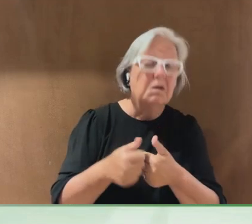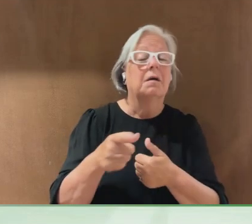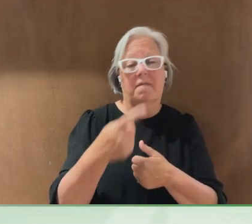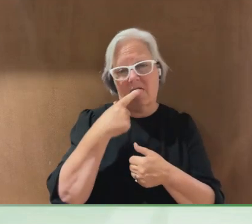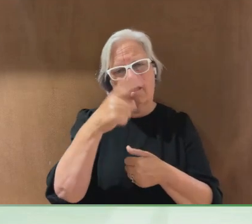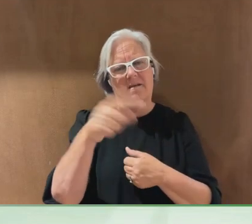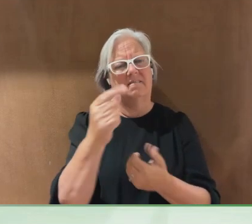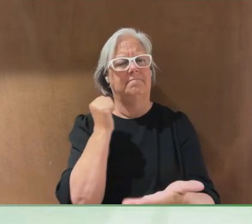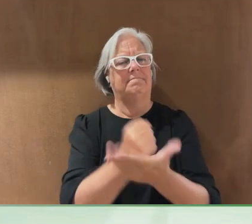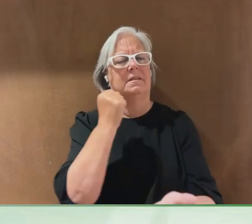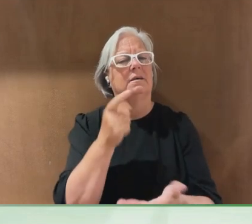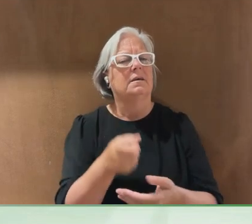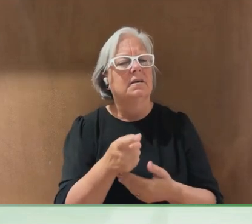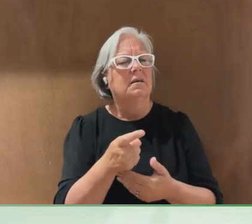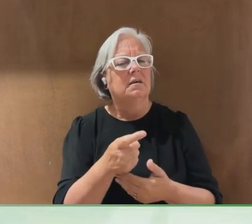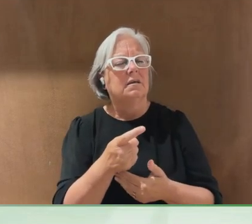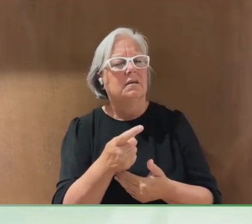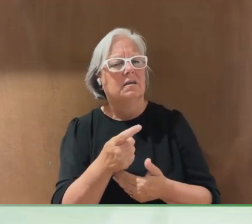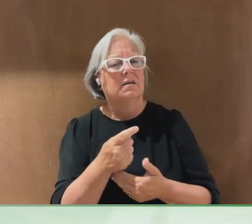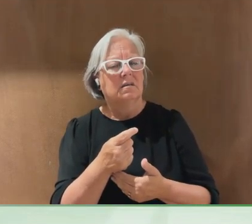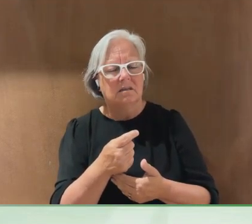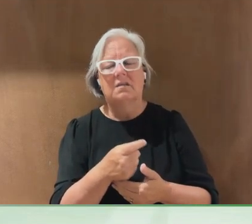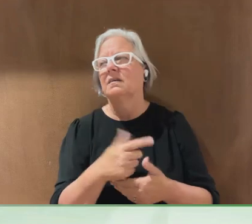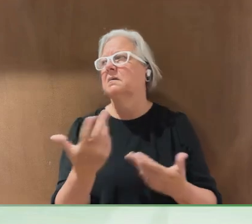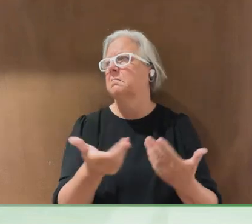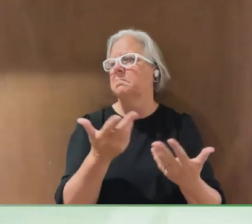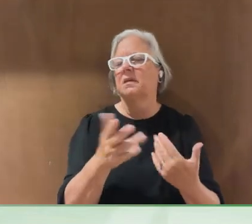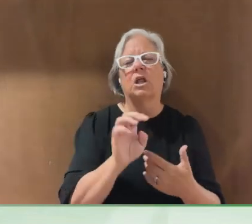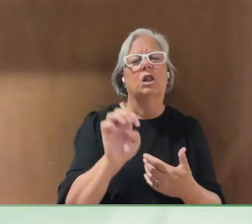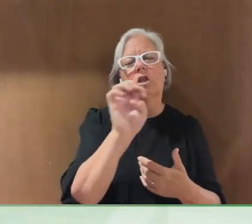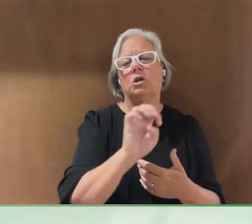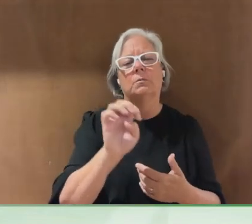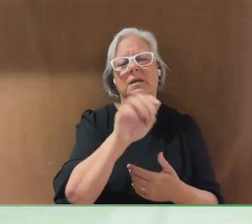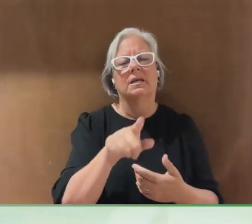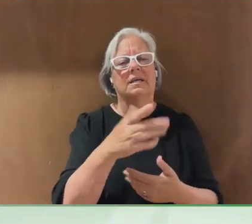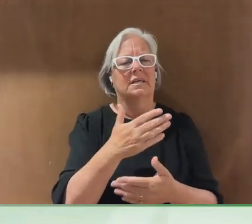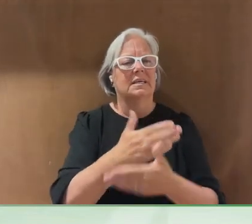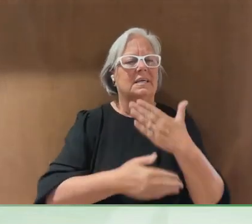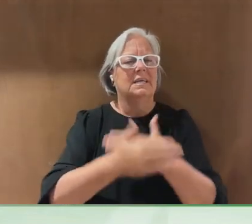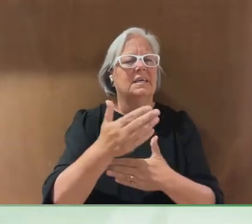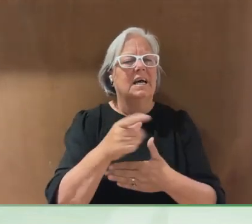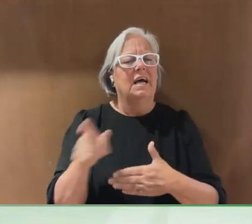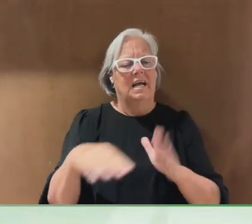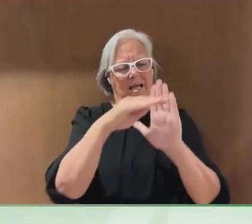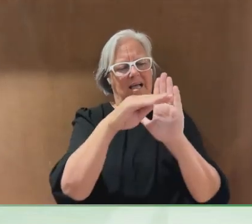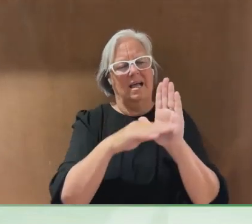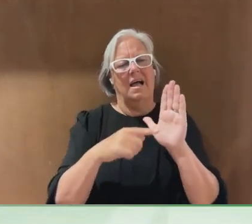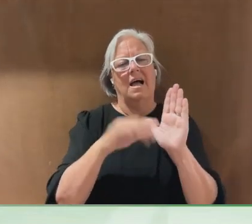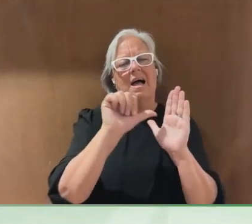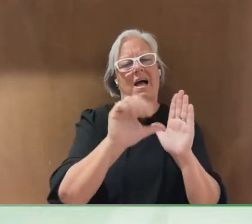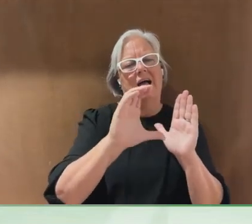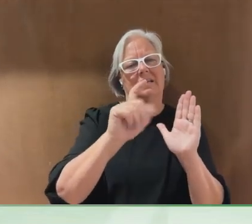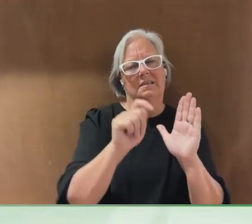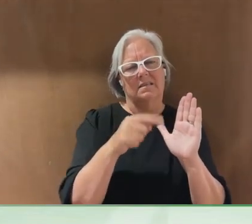the European Accessibility Act, I didn't study it enough, maybe